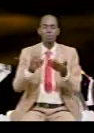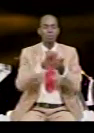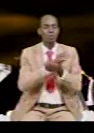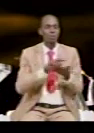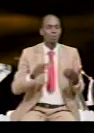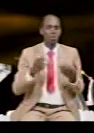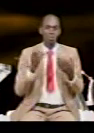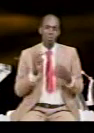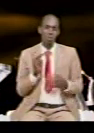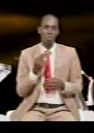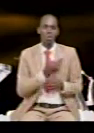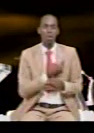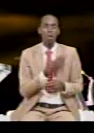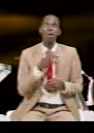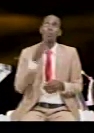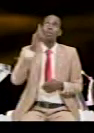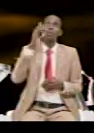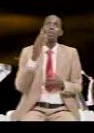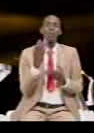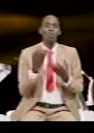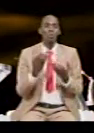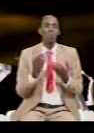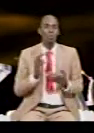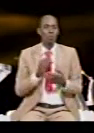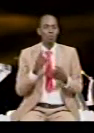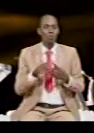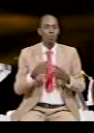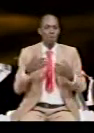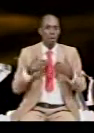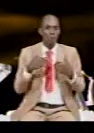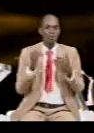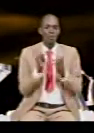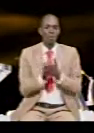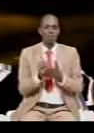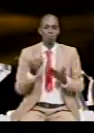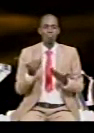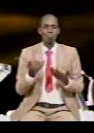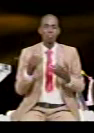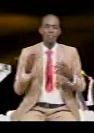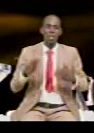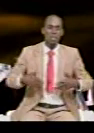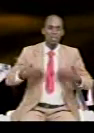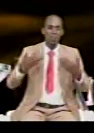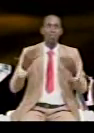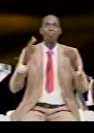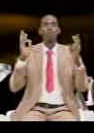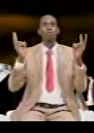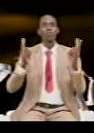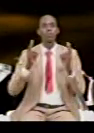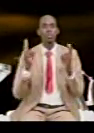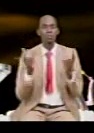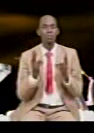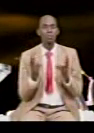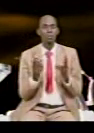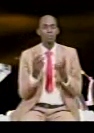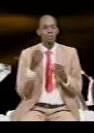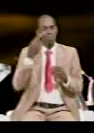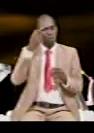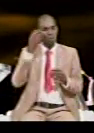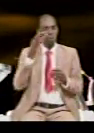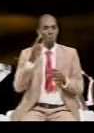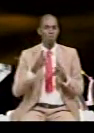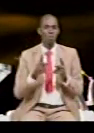to live victorious lives as people who are saved over besetting sins